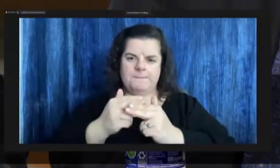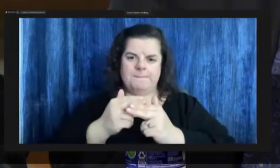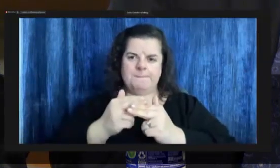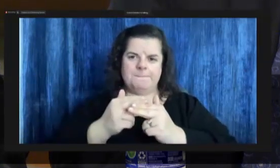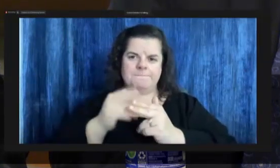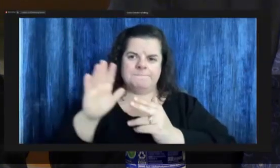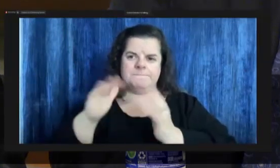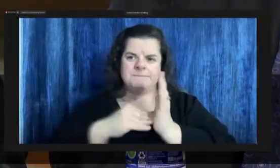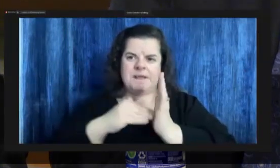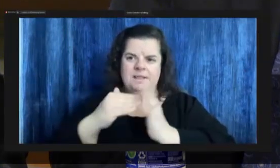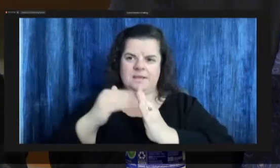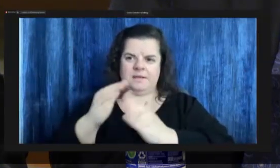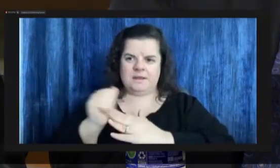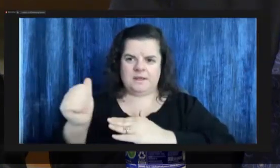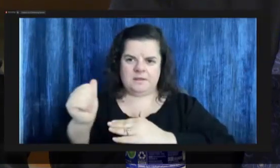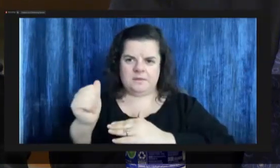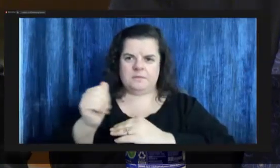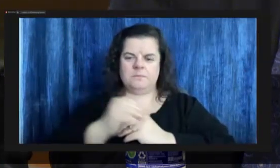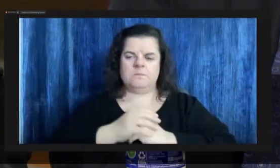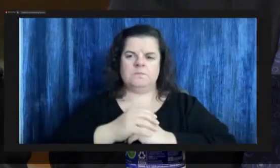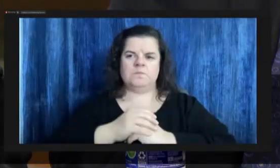$1 million.